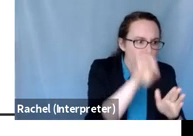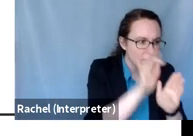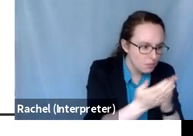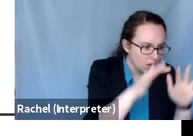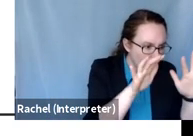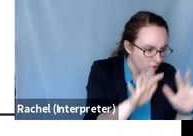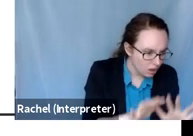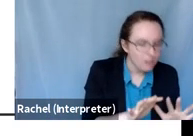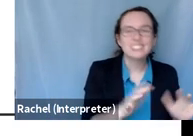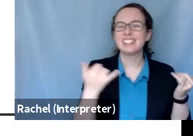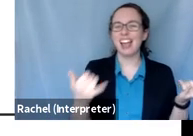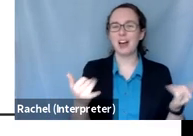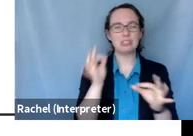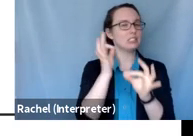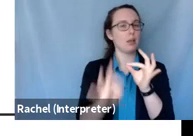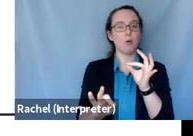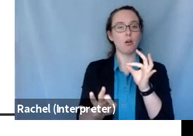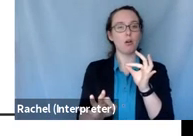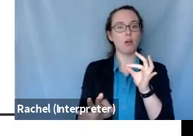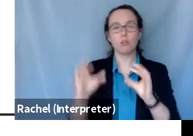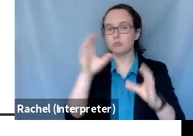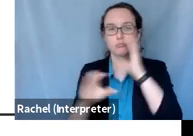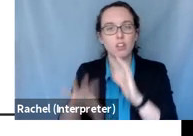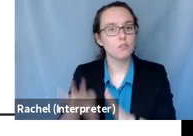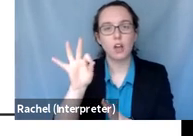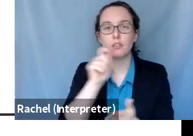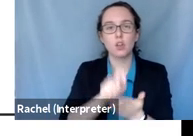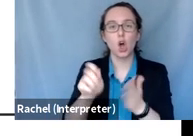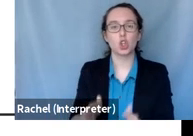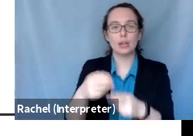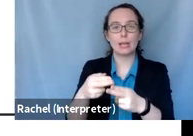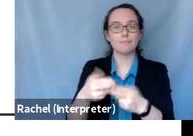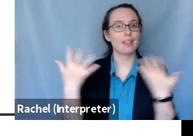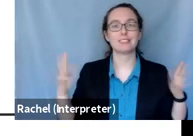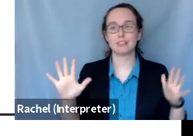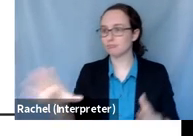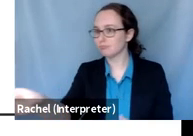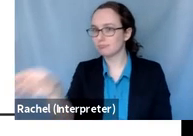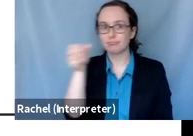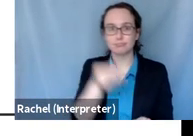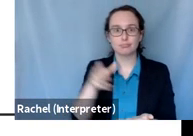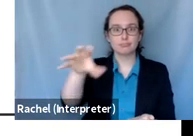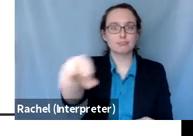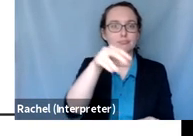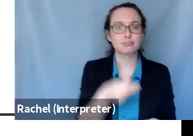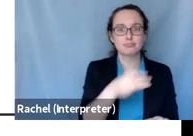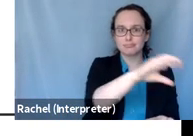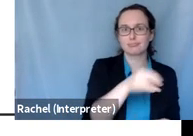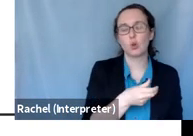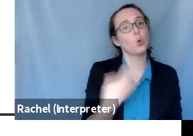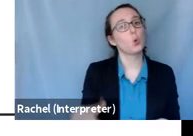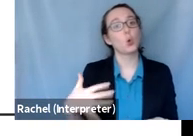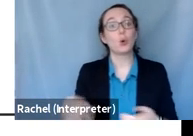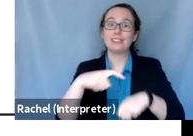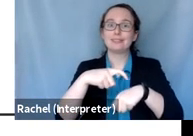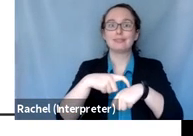you're in person too. So again, a big upgrade and a big time saver for all students and really staff here at the